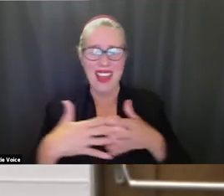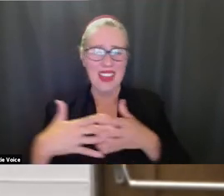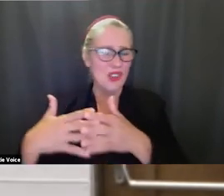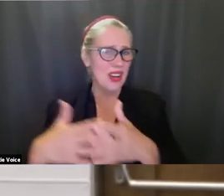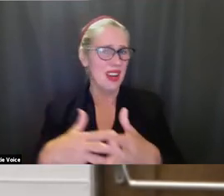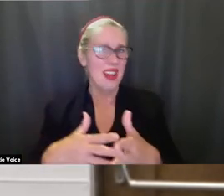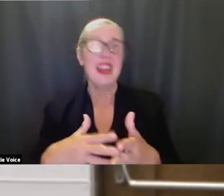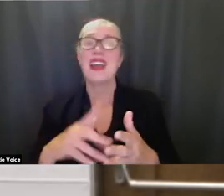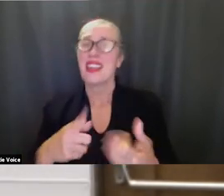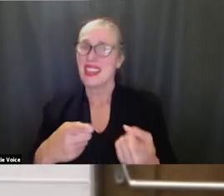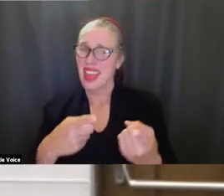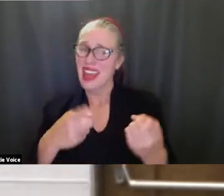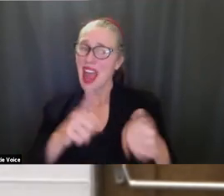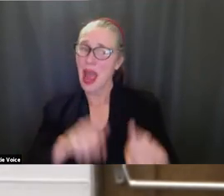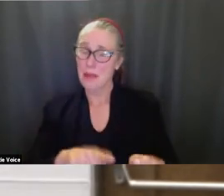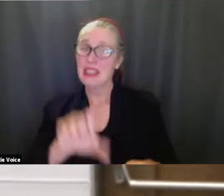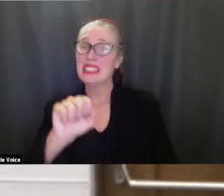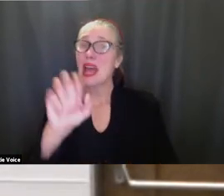lockdown